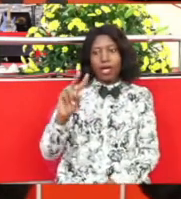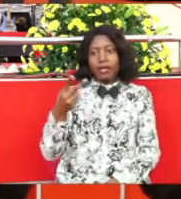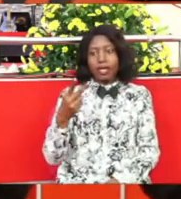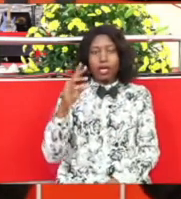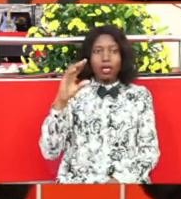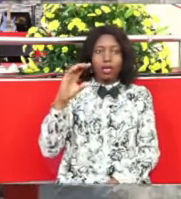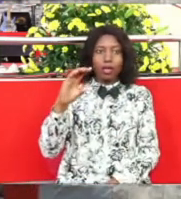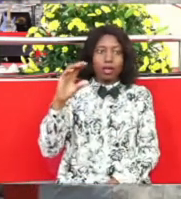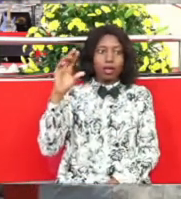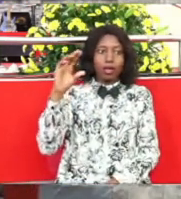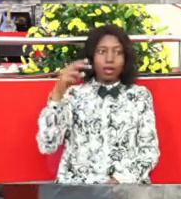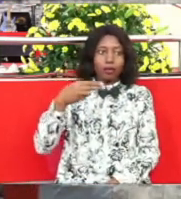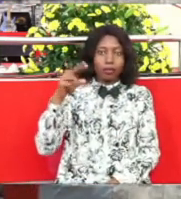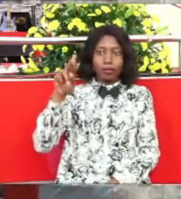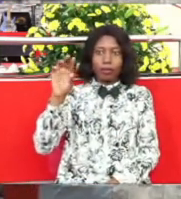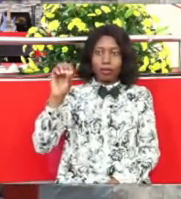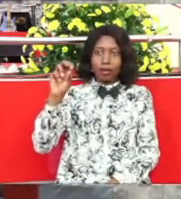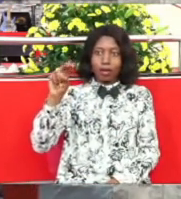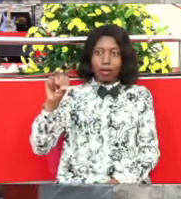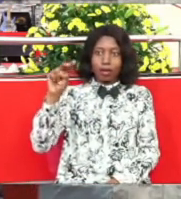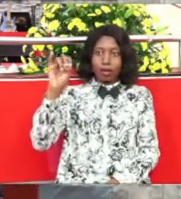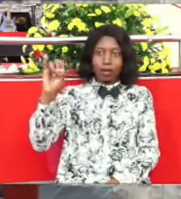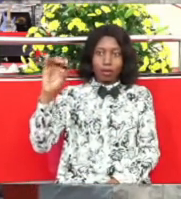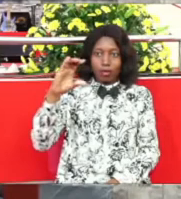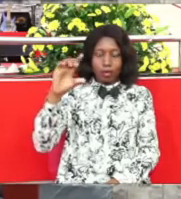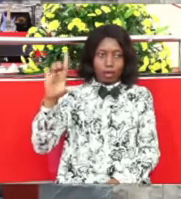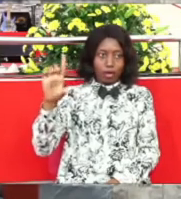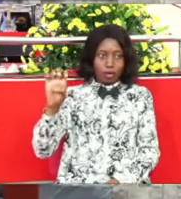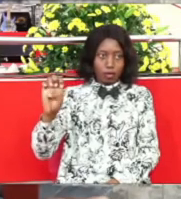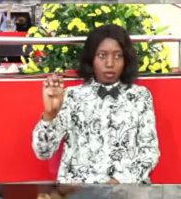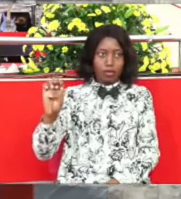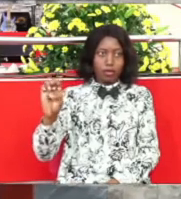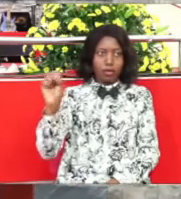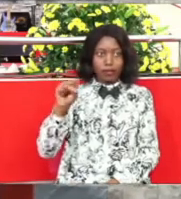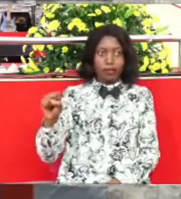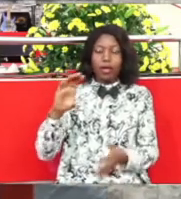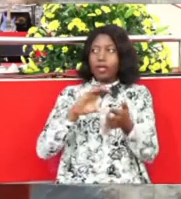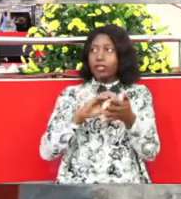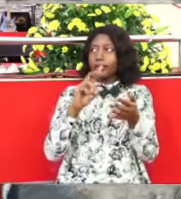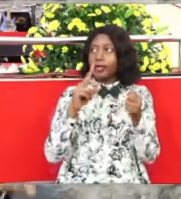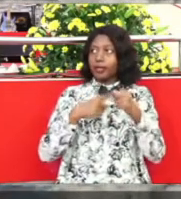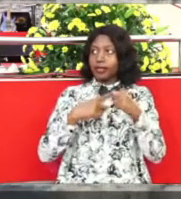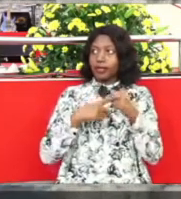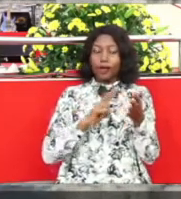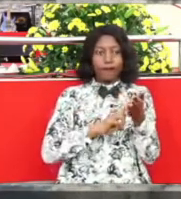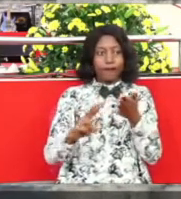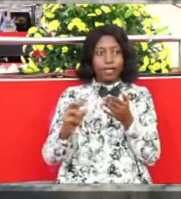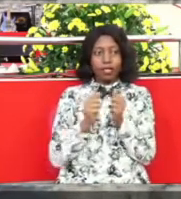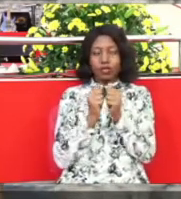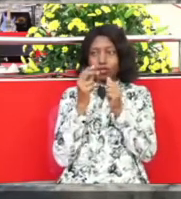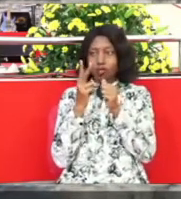mimi pia katika kitabu kile 6. And from verse 12, aha,